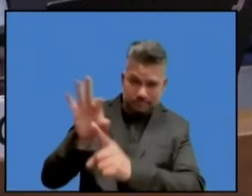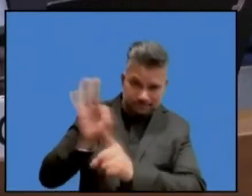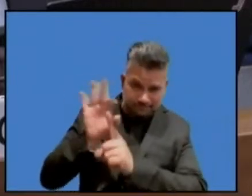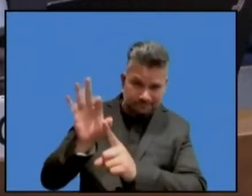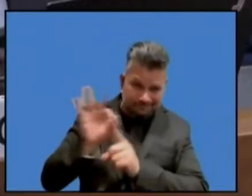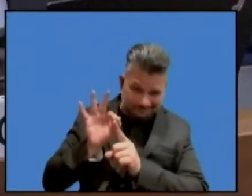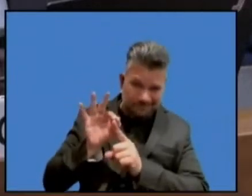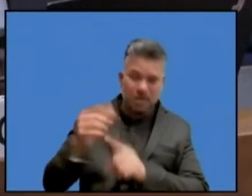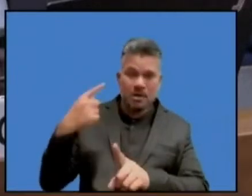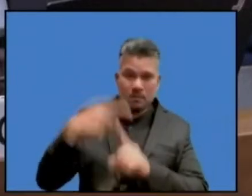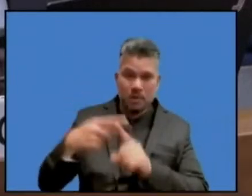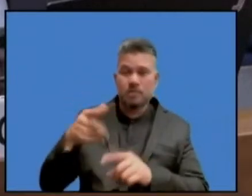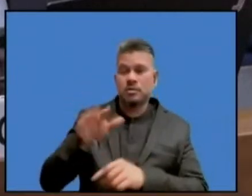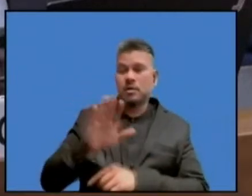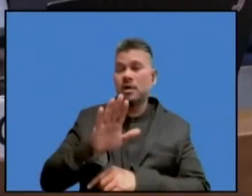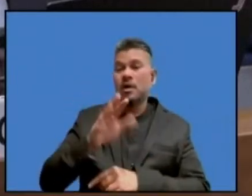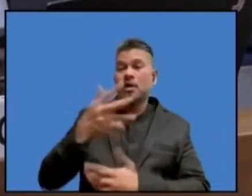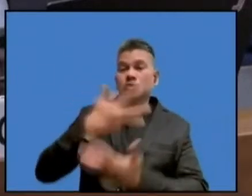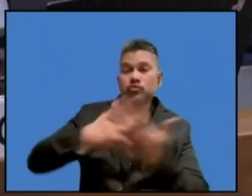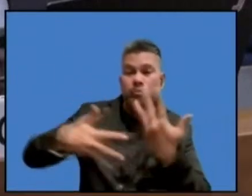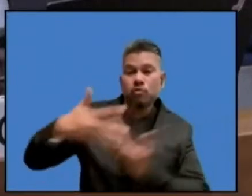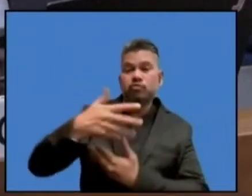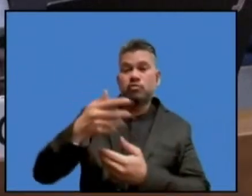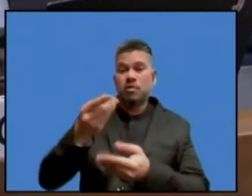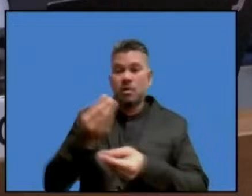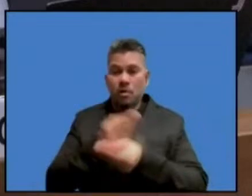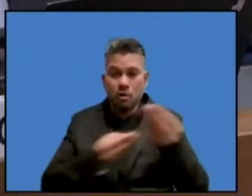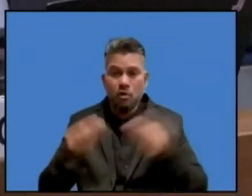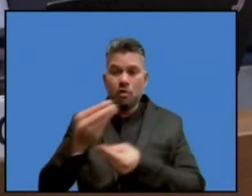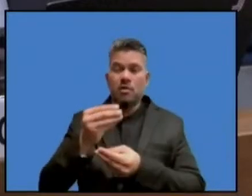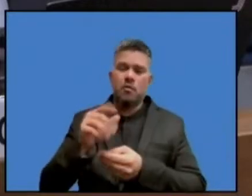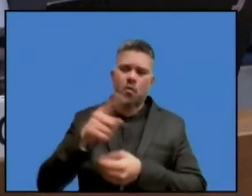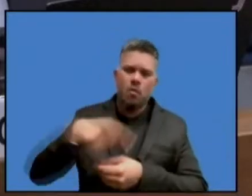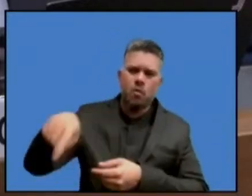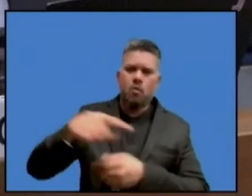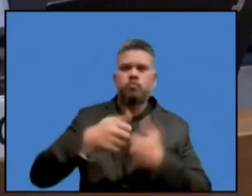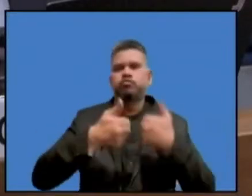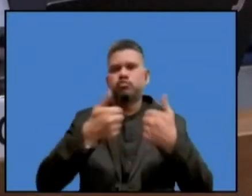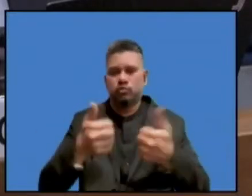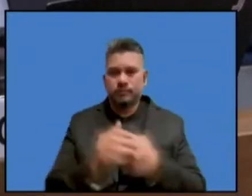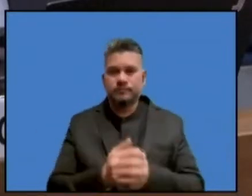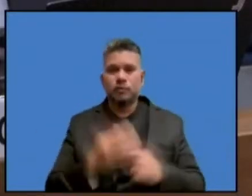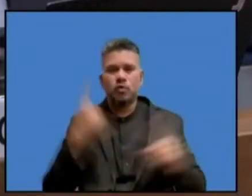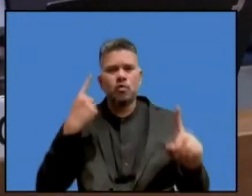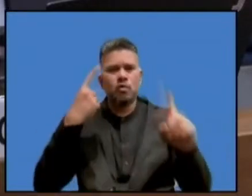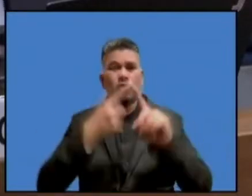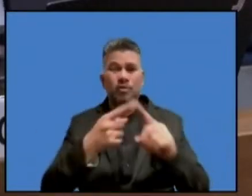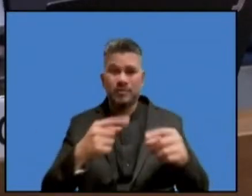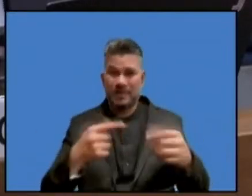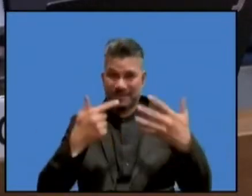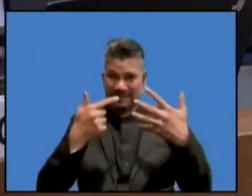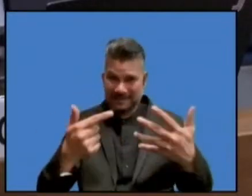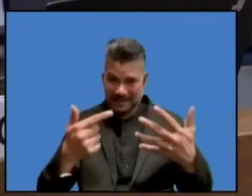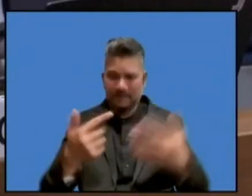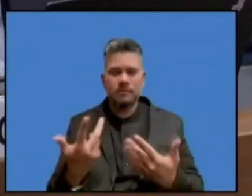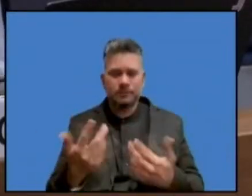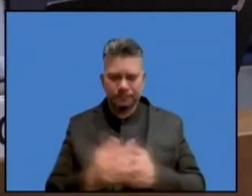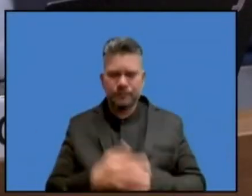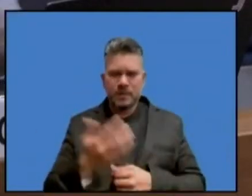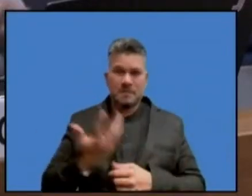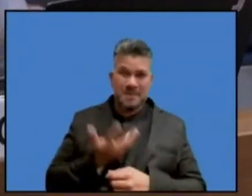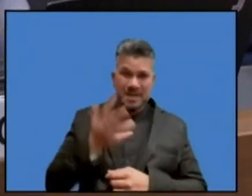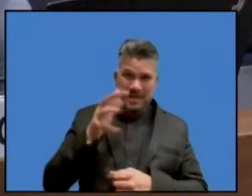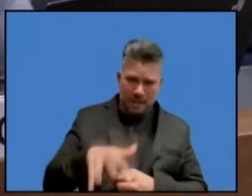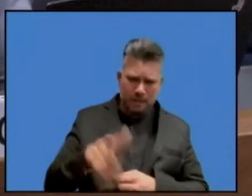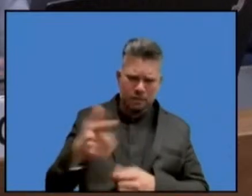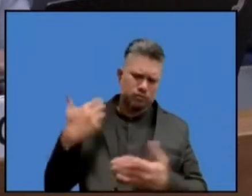migrant workers. On Objective 7, Bangladesh continued to build capacity building for migrants through